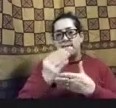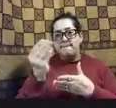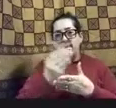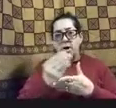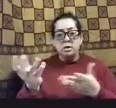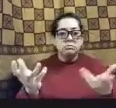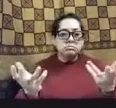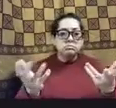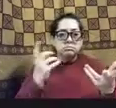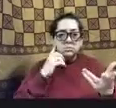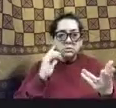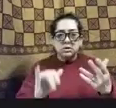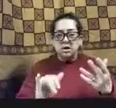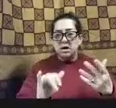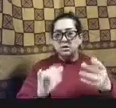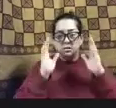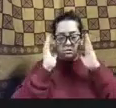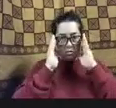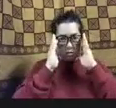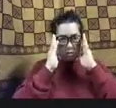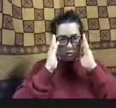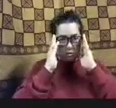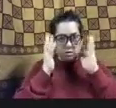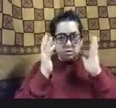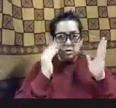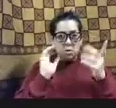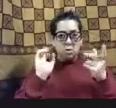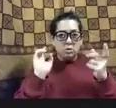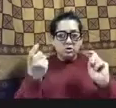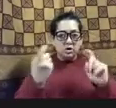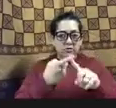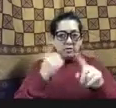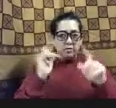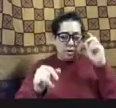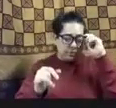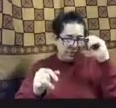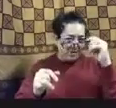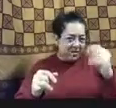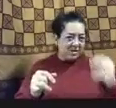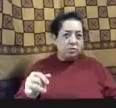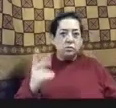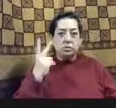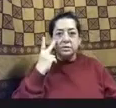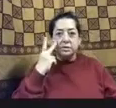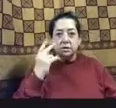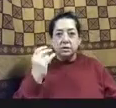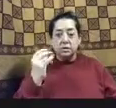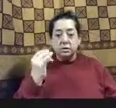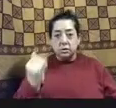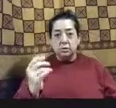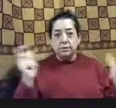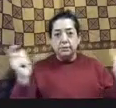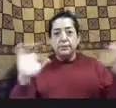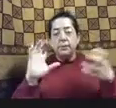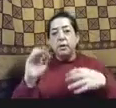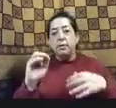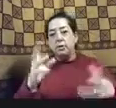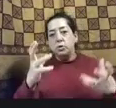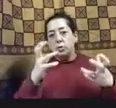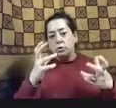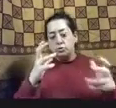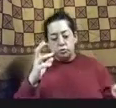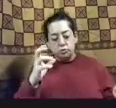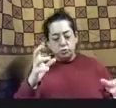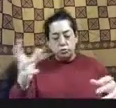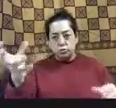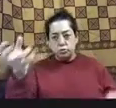dollar, because I think that's where, you know, change comes from. And we're seeing it now with bigger companies that are wanting to